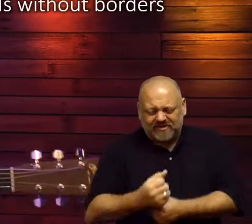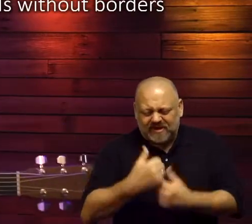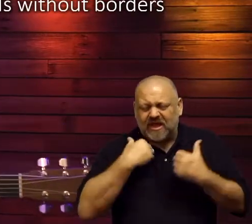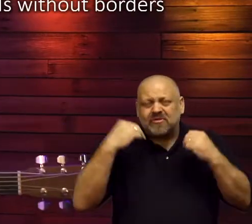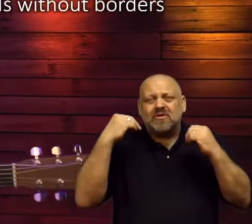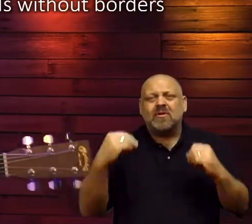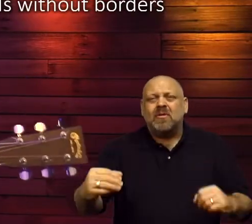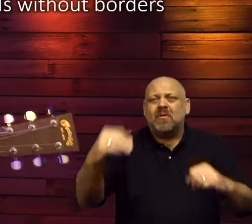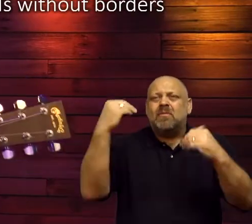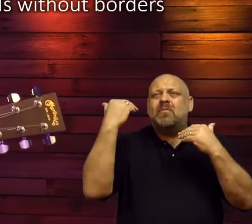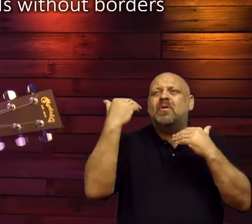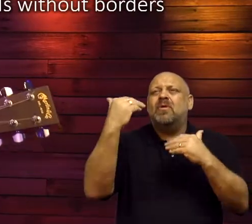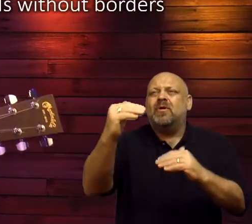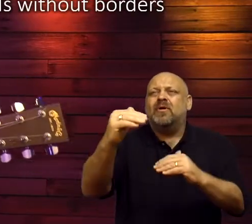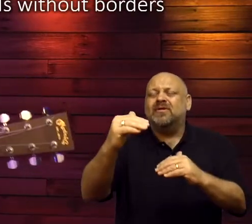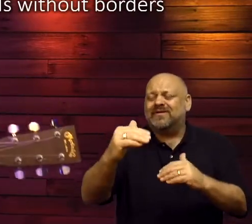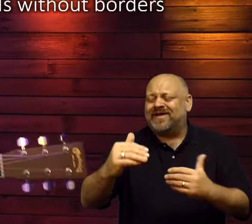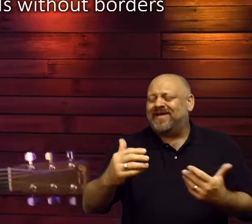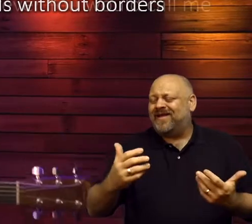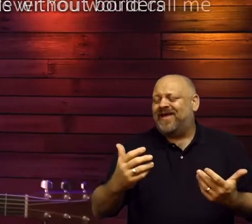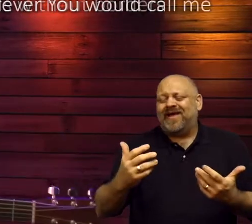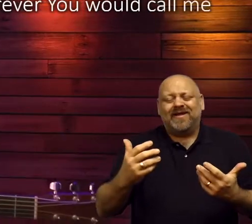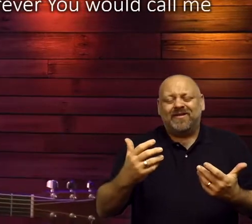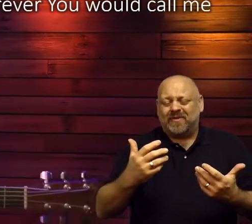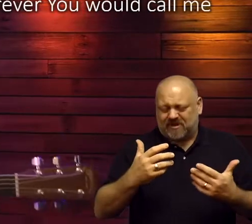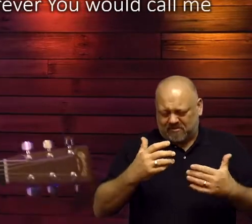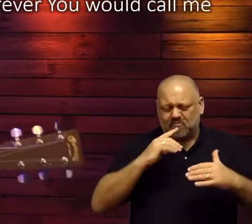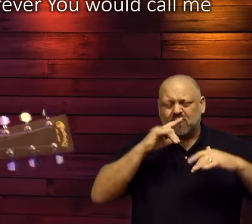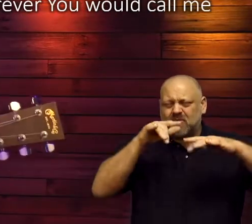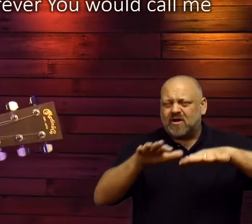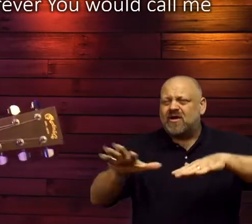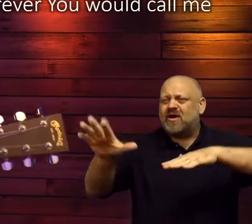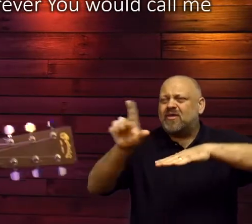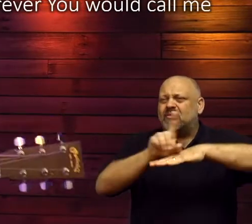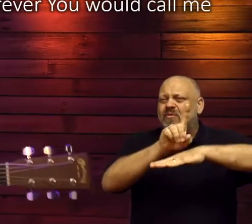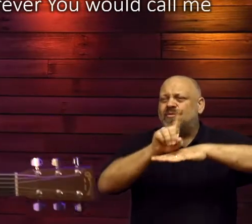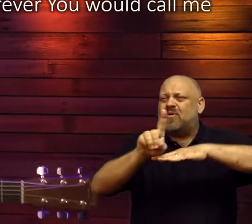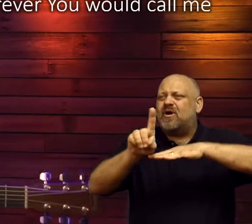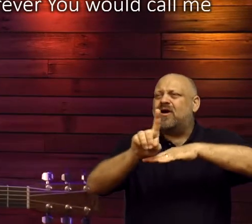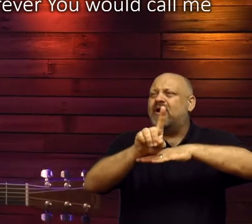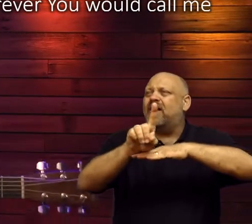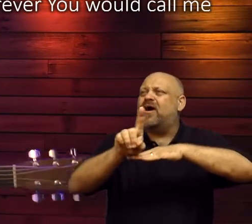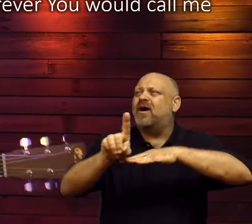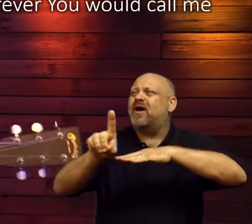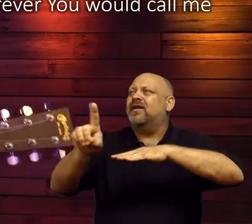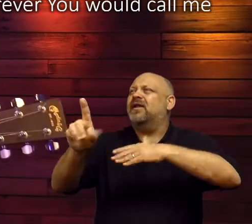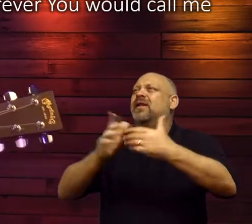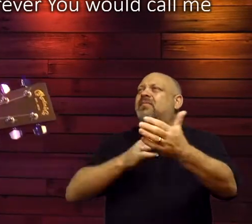Trust is without borders. Let me walk upon